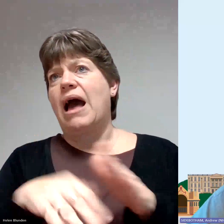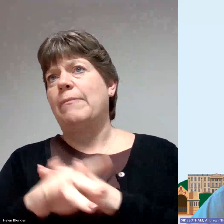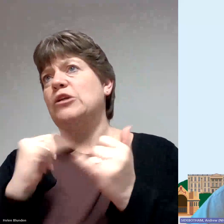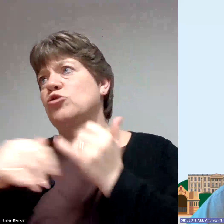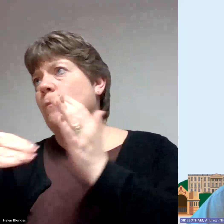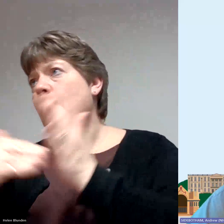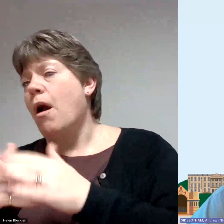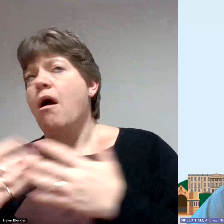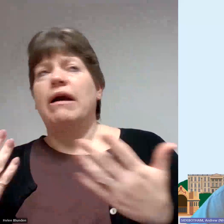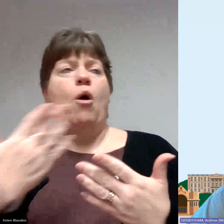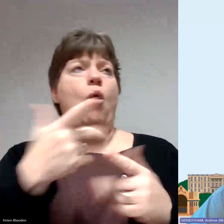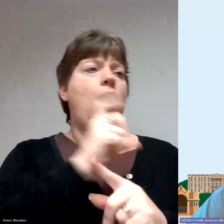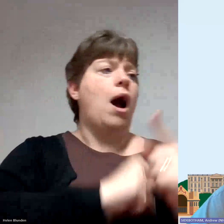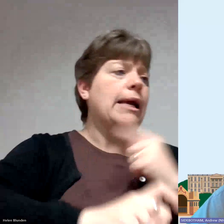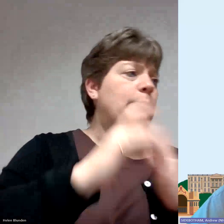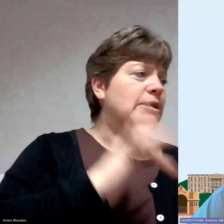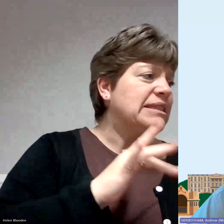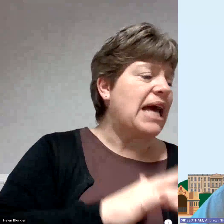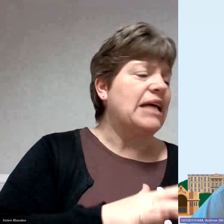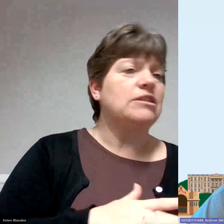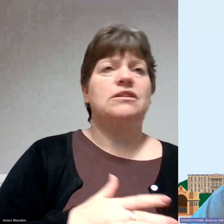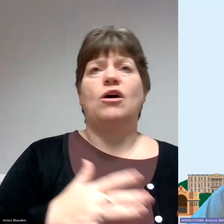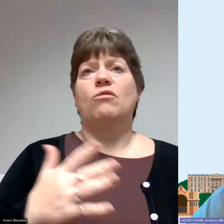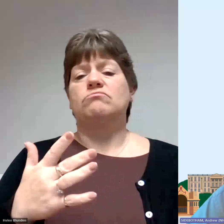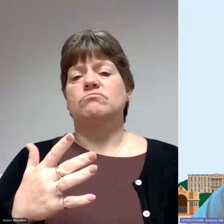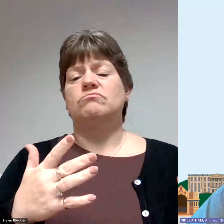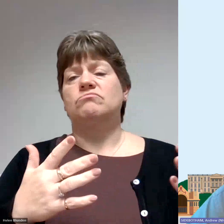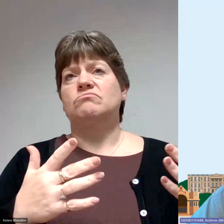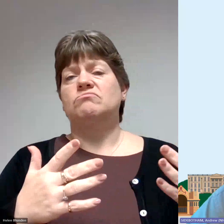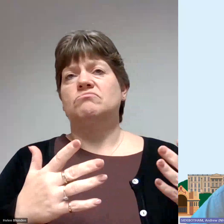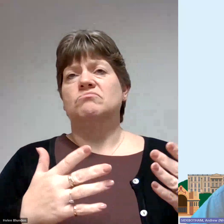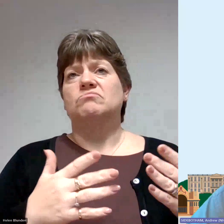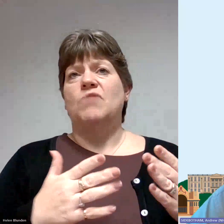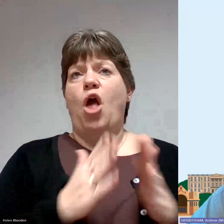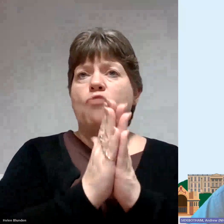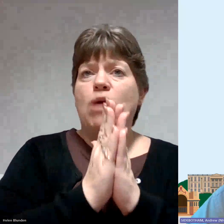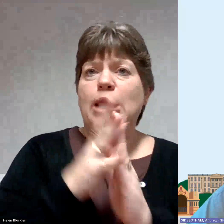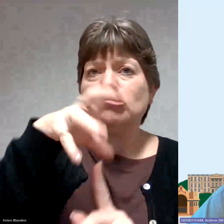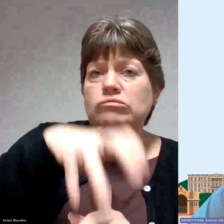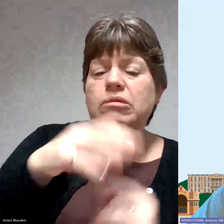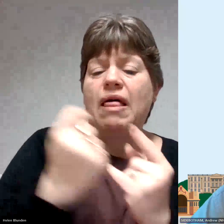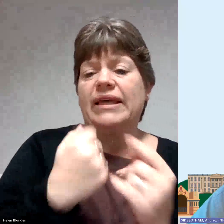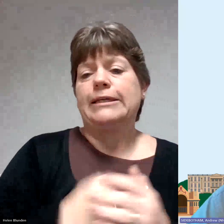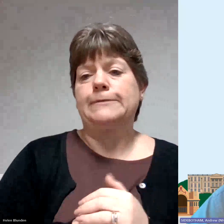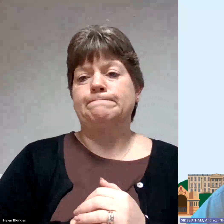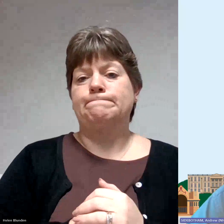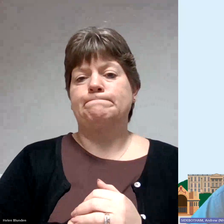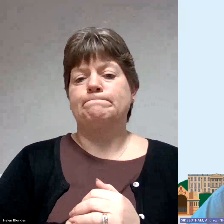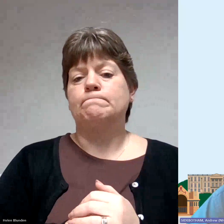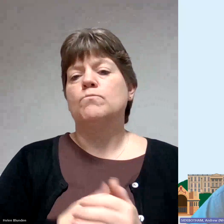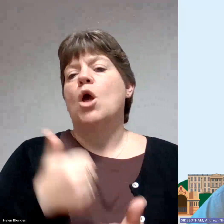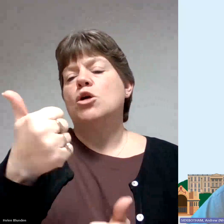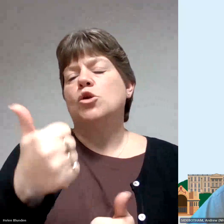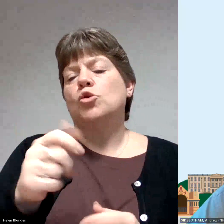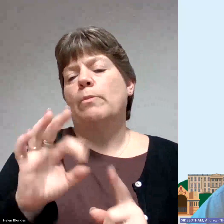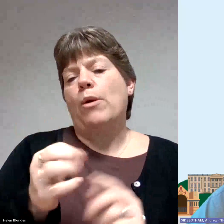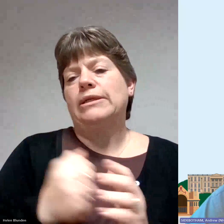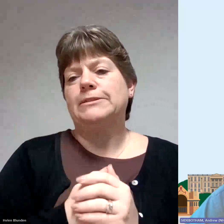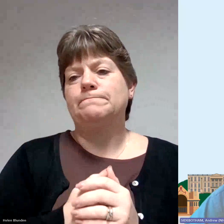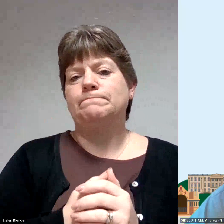supermarkets, community centres, places of worship and the like. It's a good point.